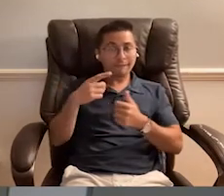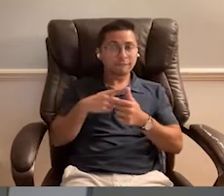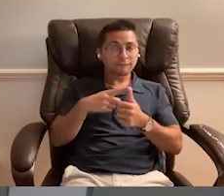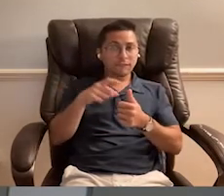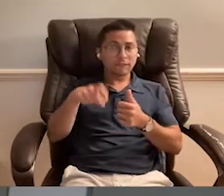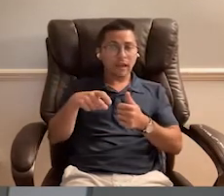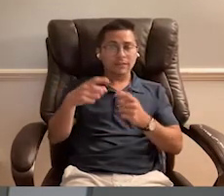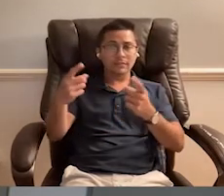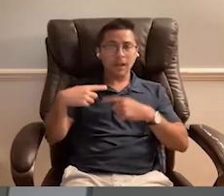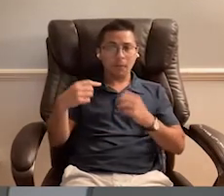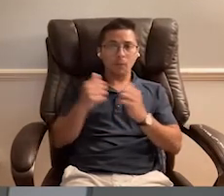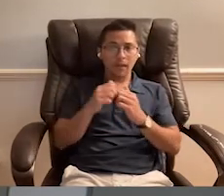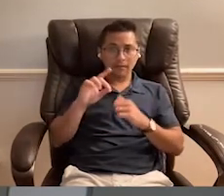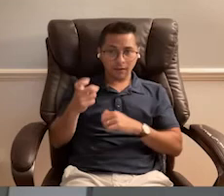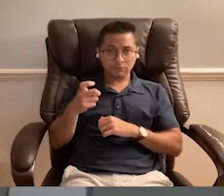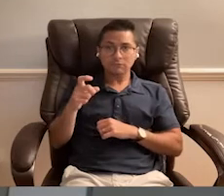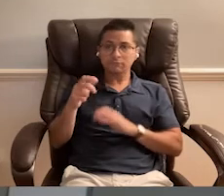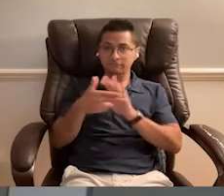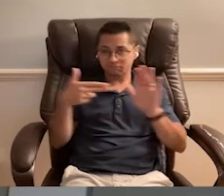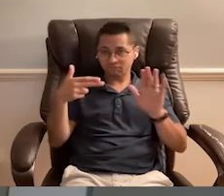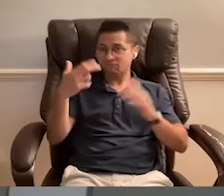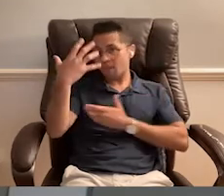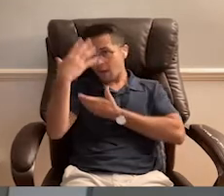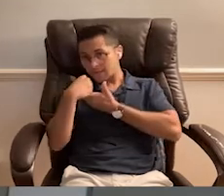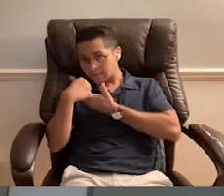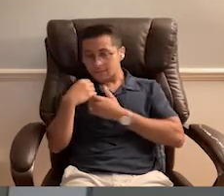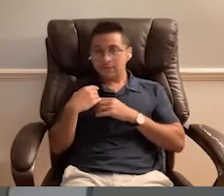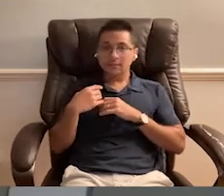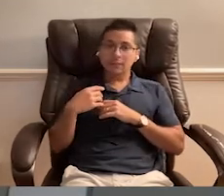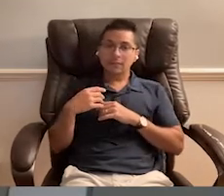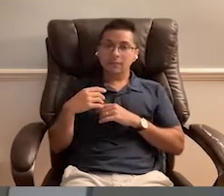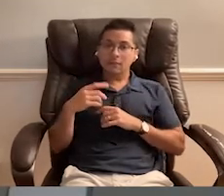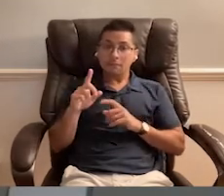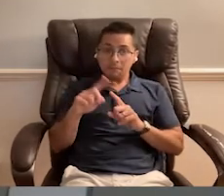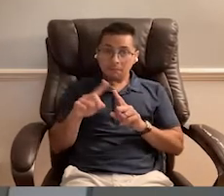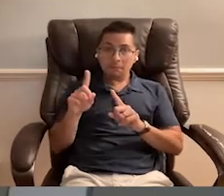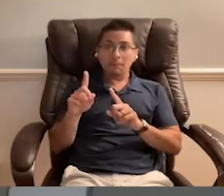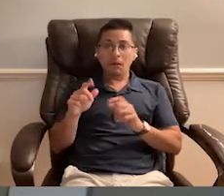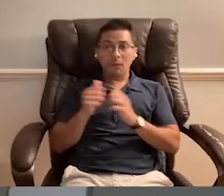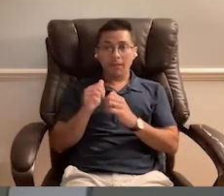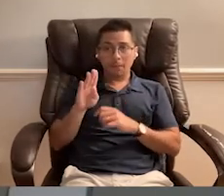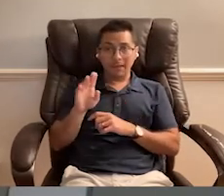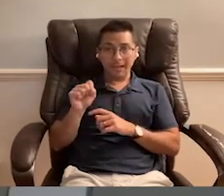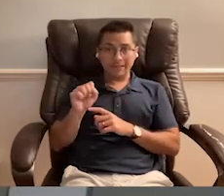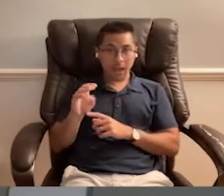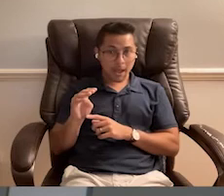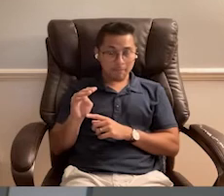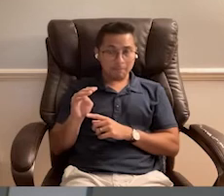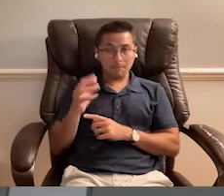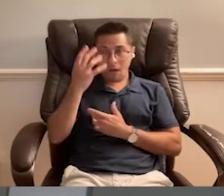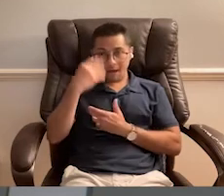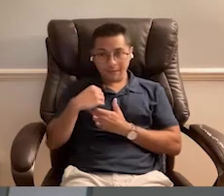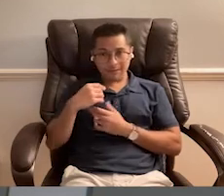through autism, first and foremost, will need to come with a diagnosis of autism. But a diagnosis of